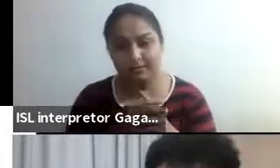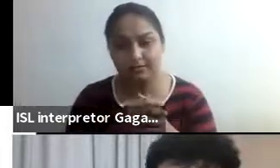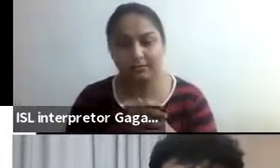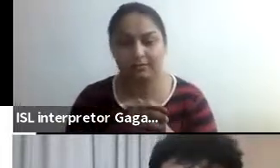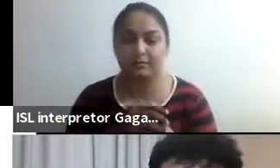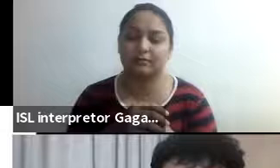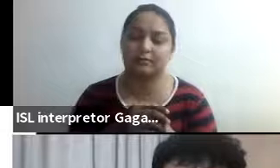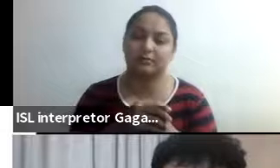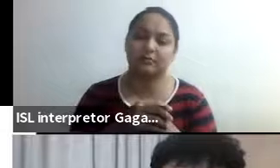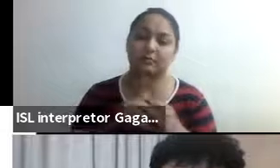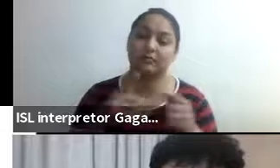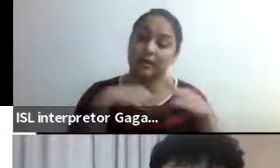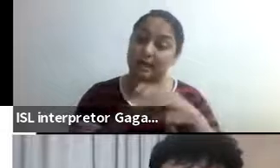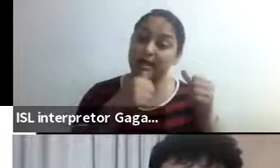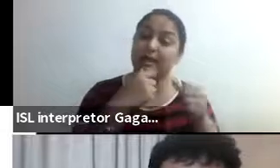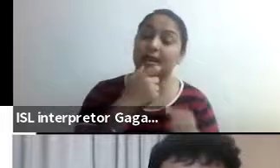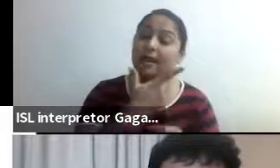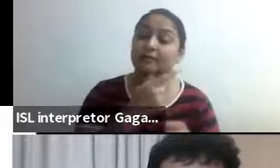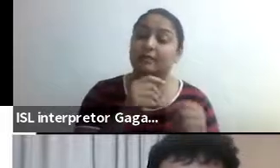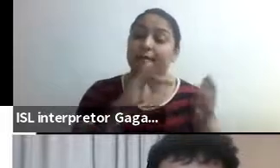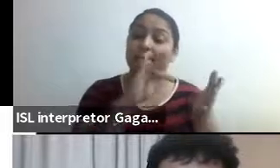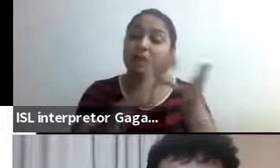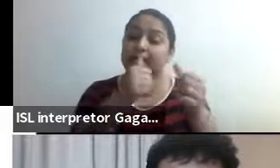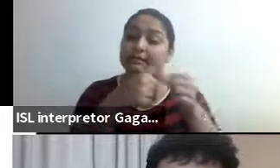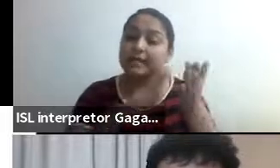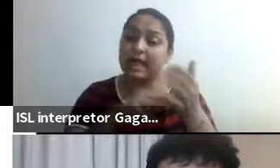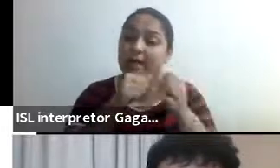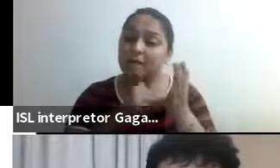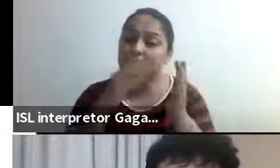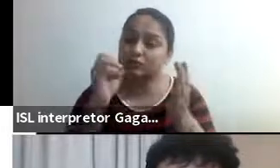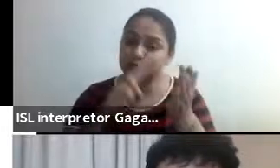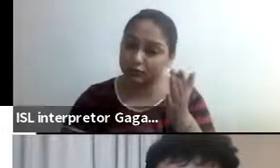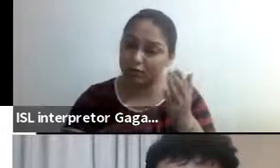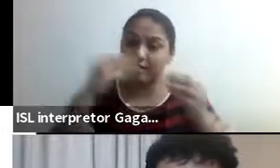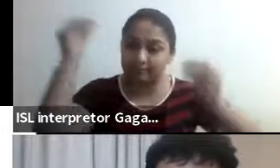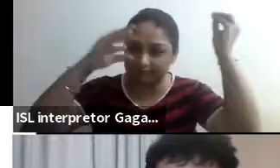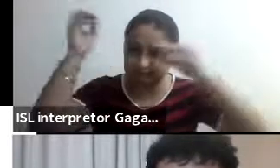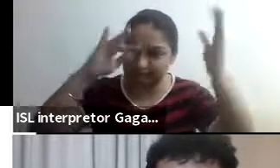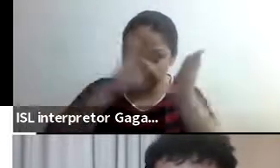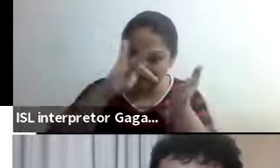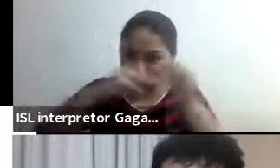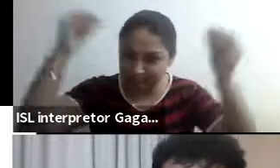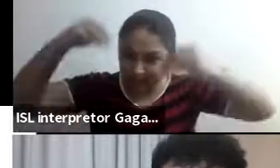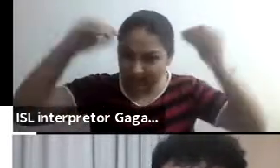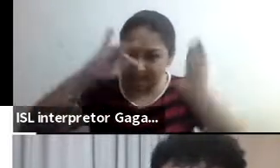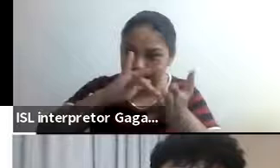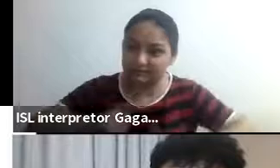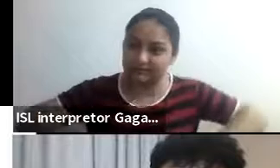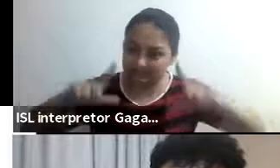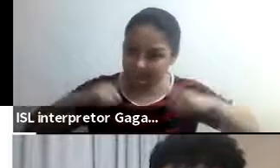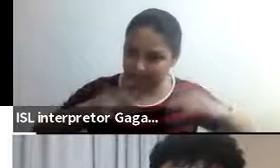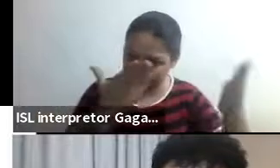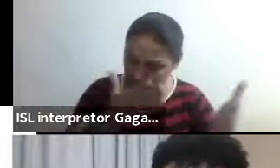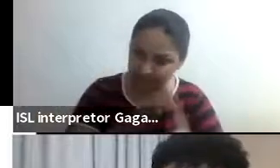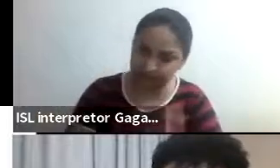who traditionally live in the Amazon rainforest, and it is part of certain headhunting rituals that